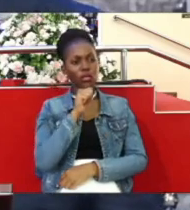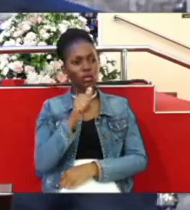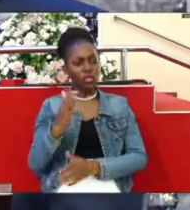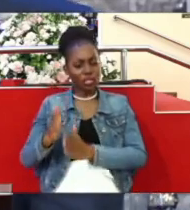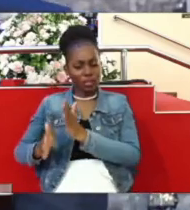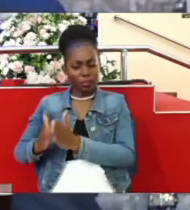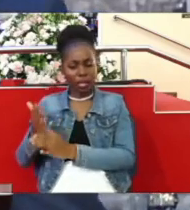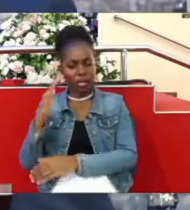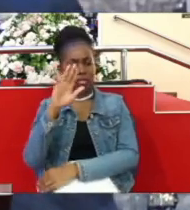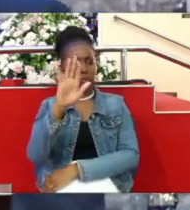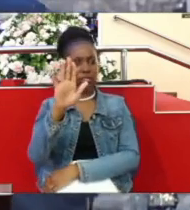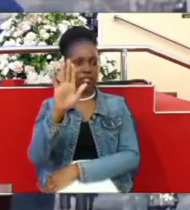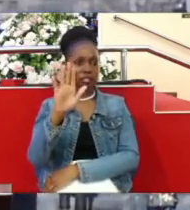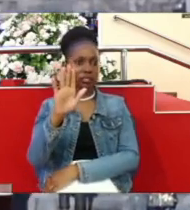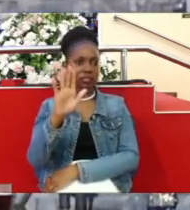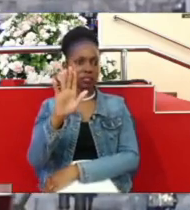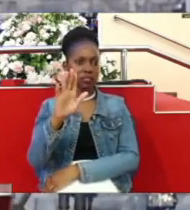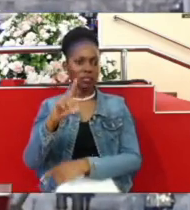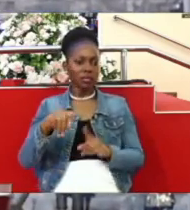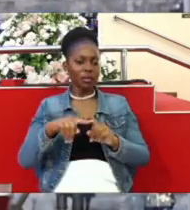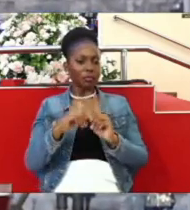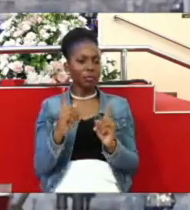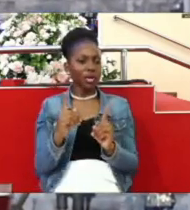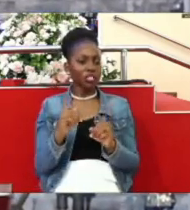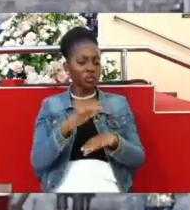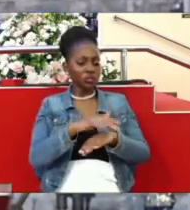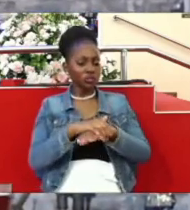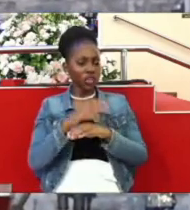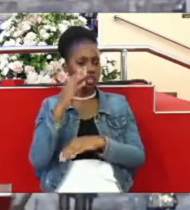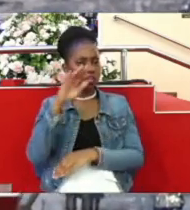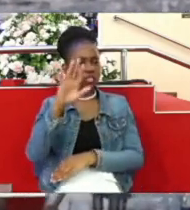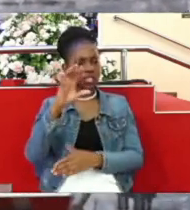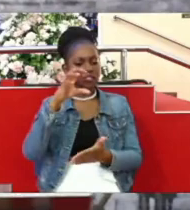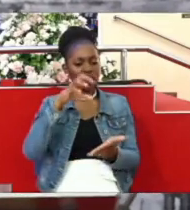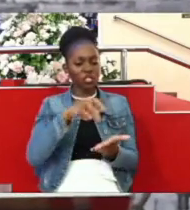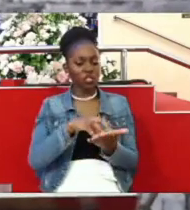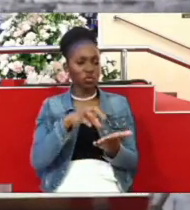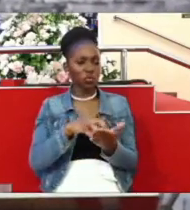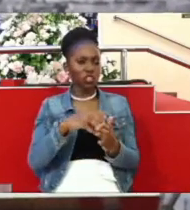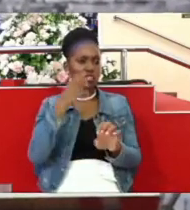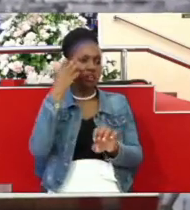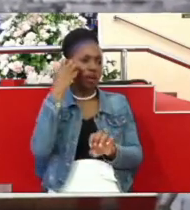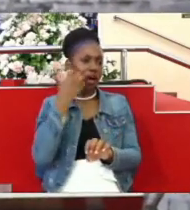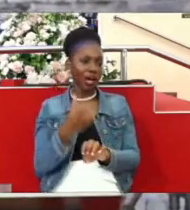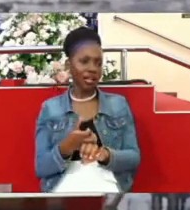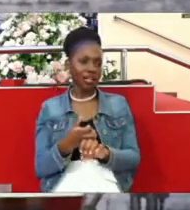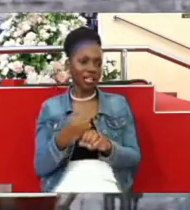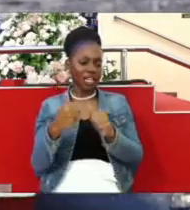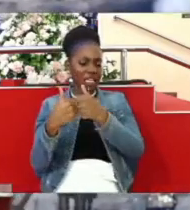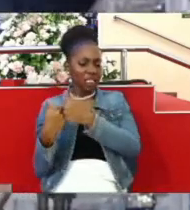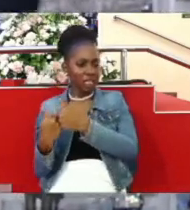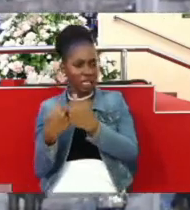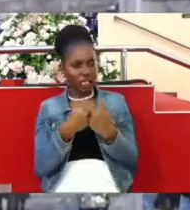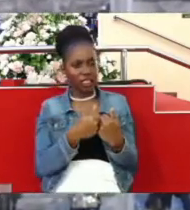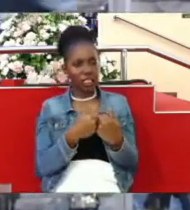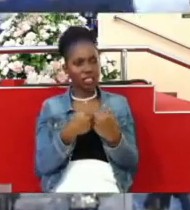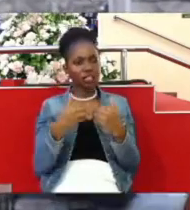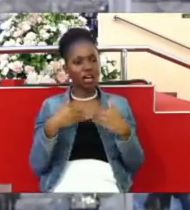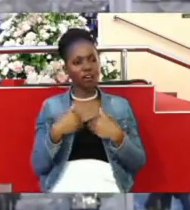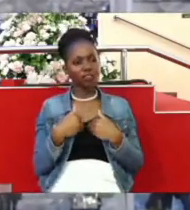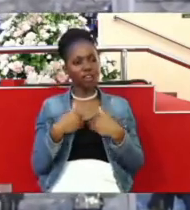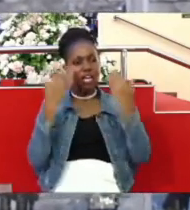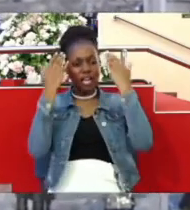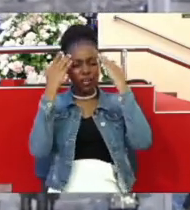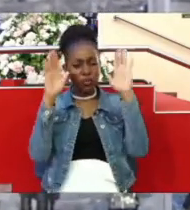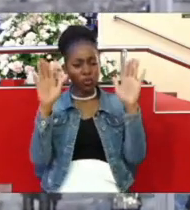initiative. But you found yourself under those circumstances. And now you do not know what